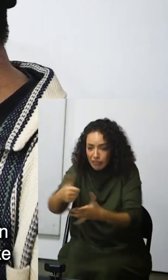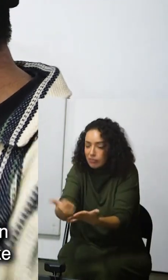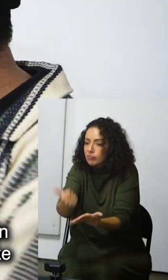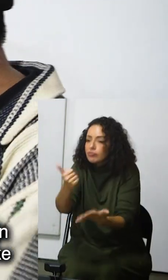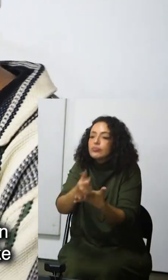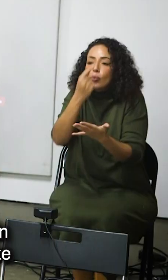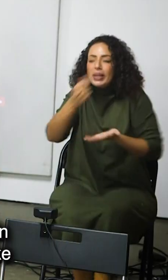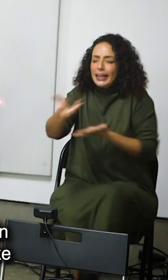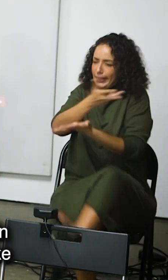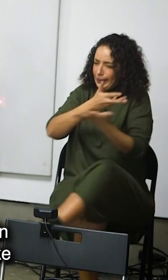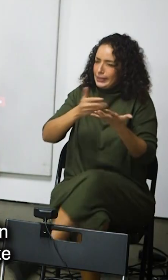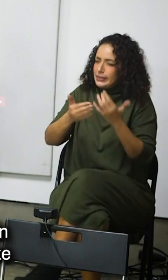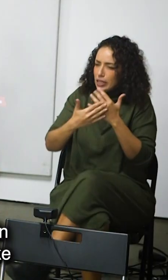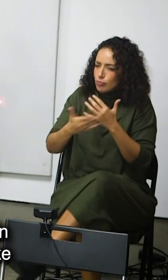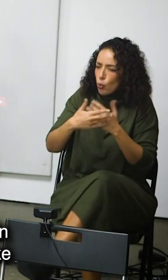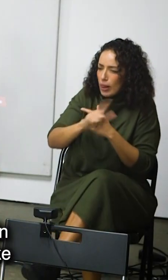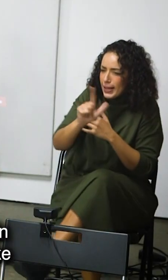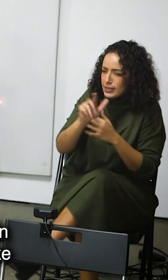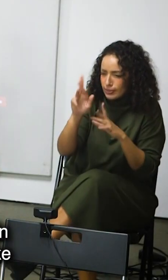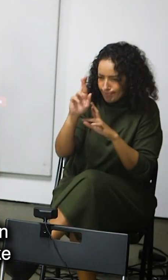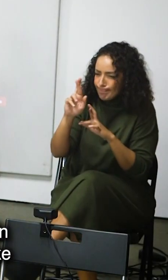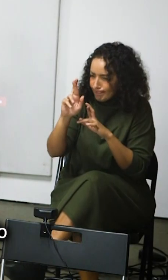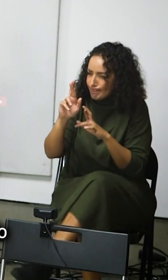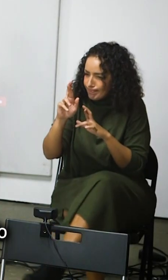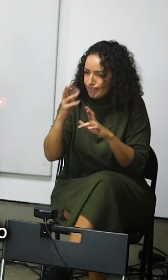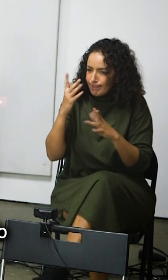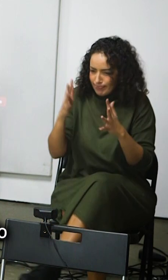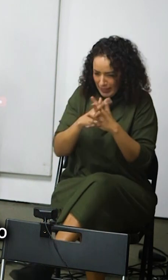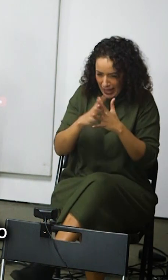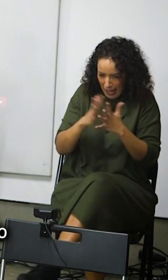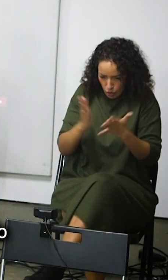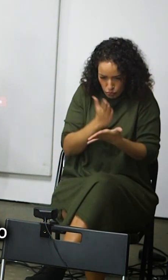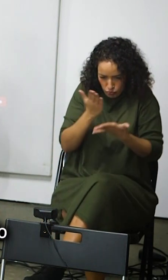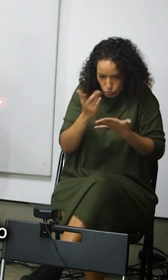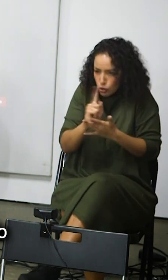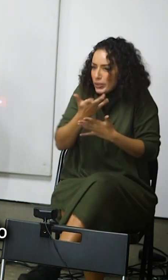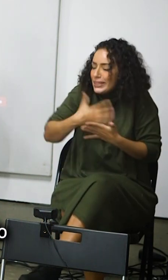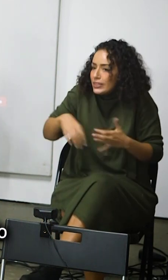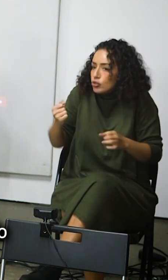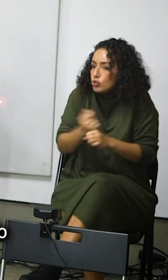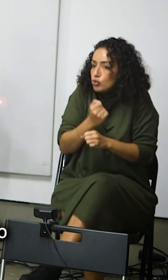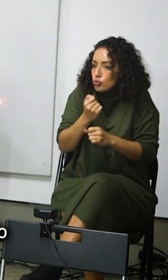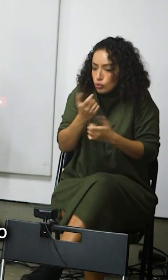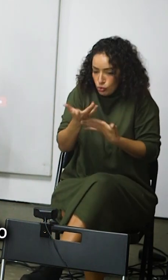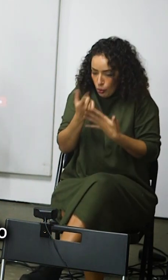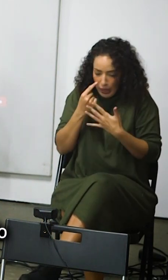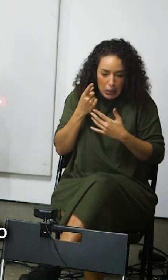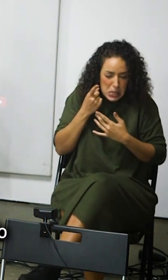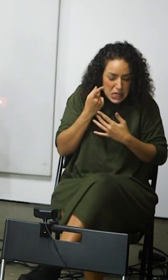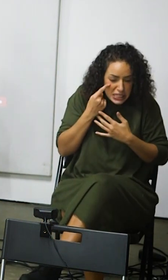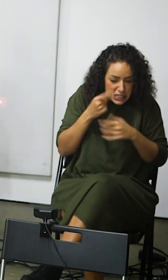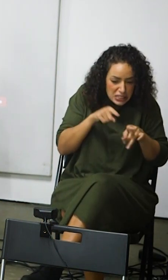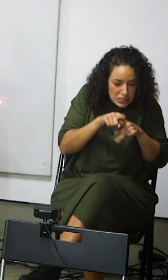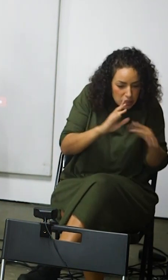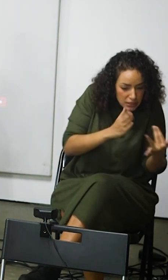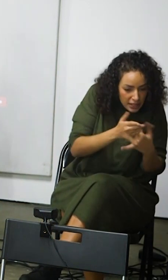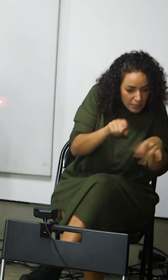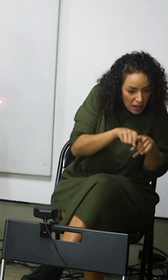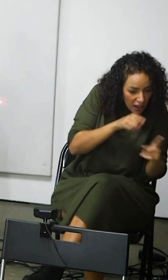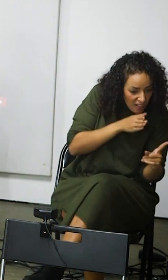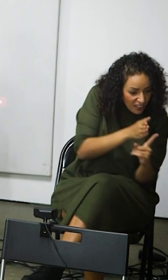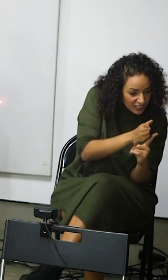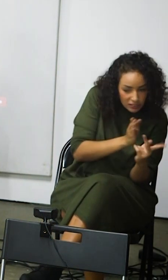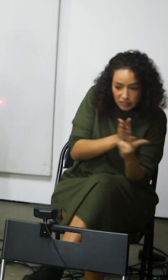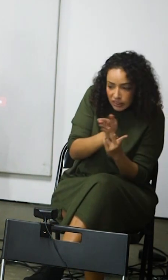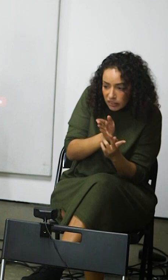can discuss a bit more in our conversation later in terms of how do we make space for that. What do we practically need to do to be able to experiment with accessibility? Because often it feels like